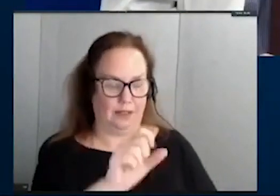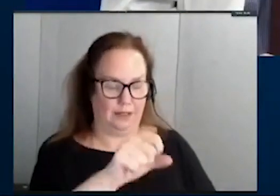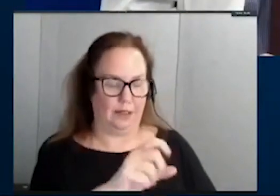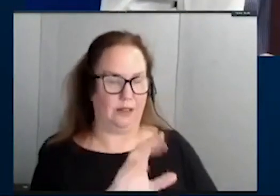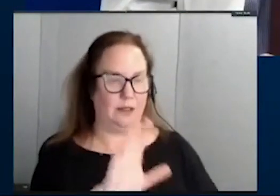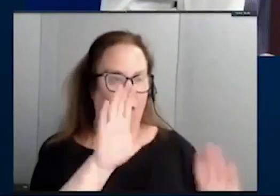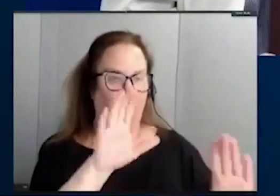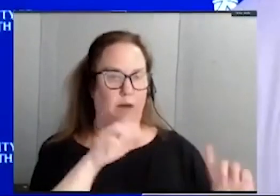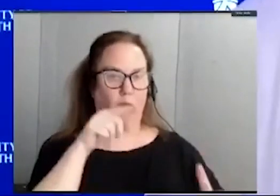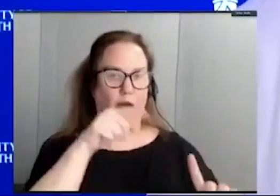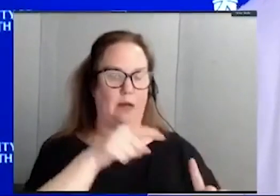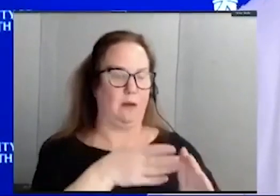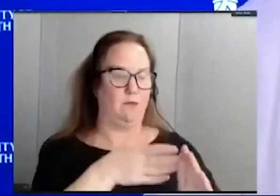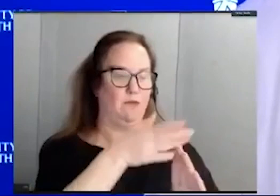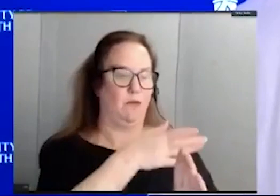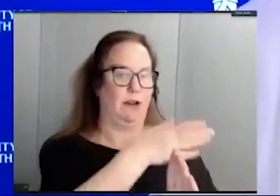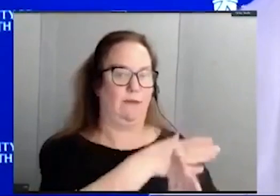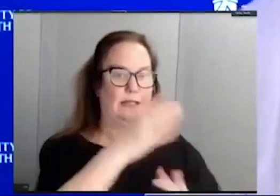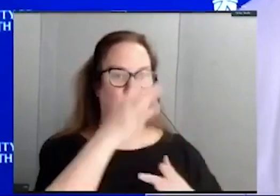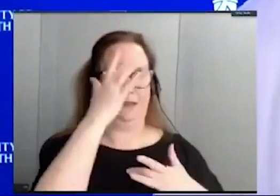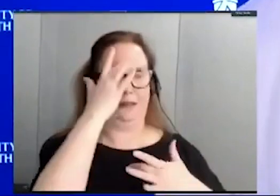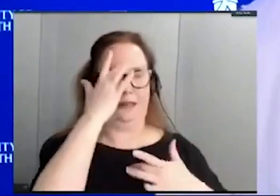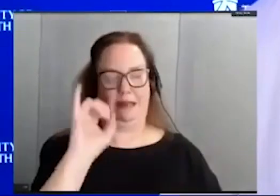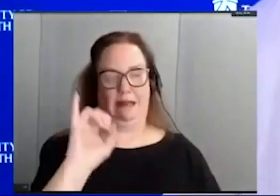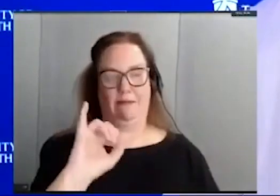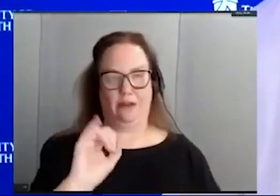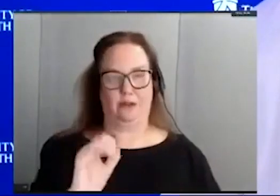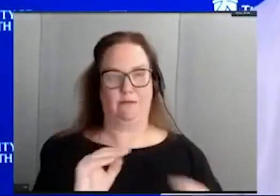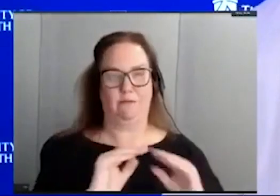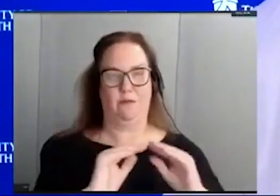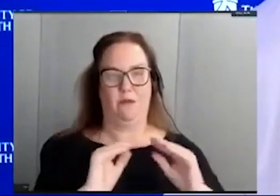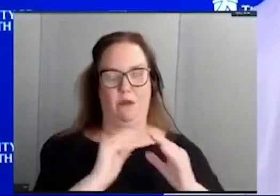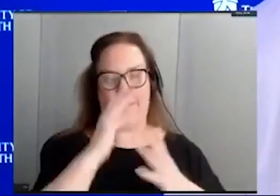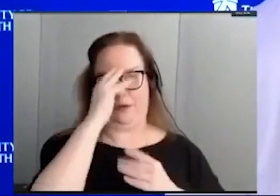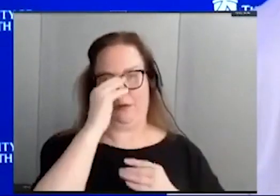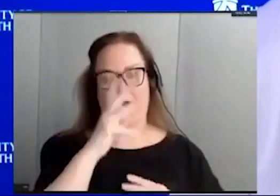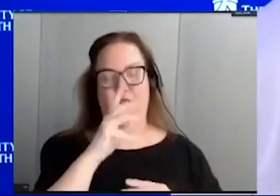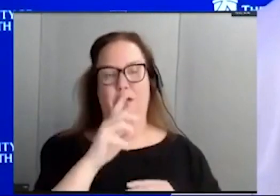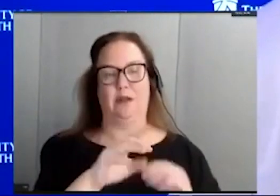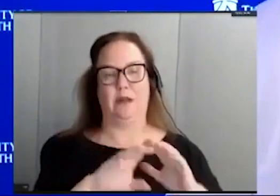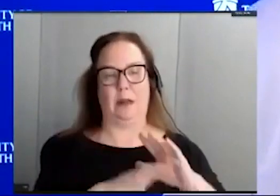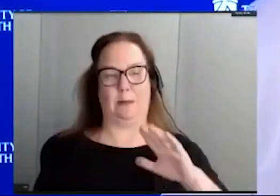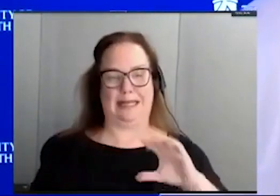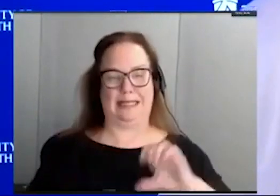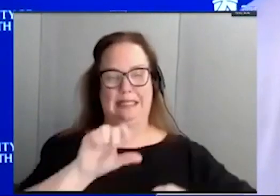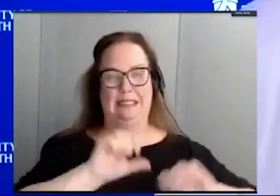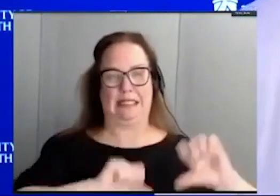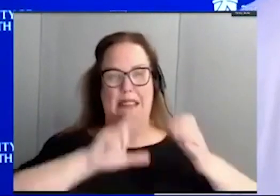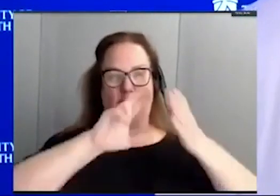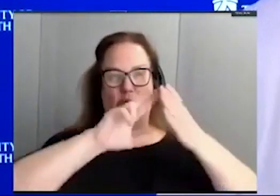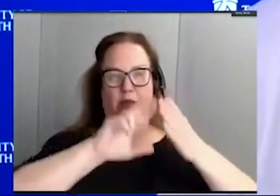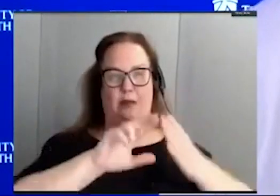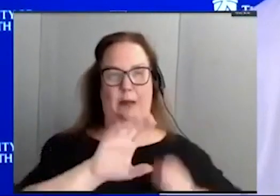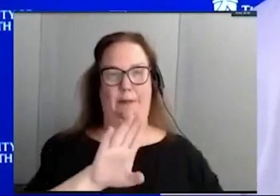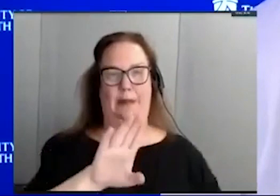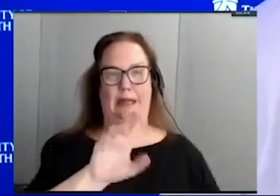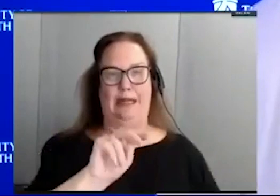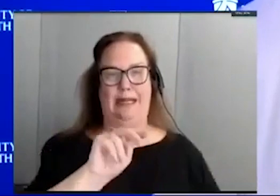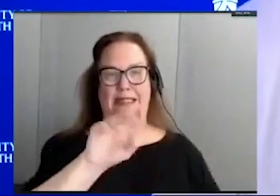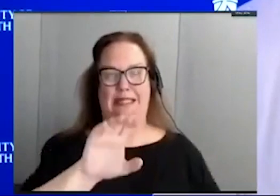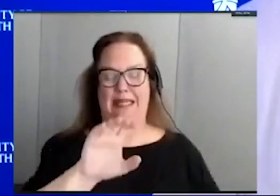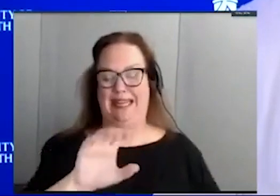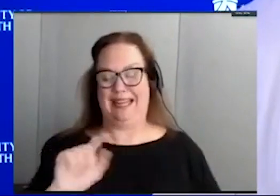previous infection. We're getting continued more information and basic science research looking at B and C T cell